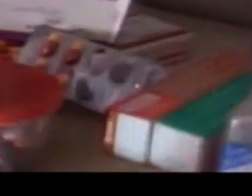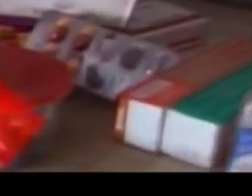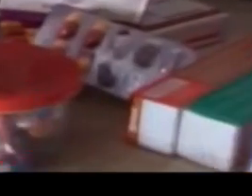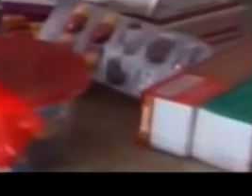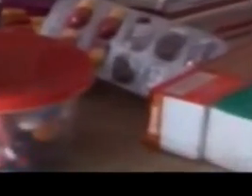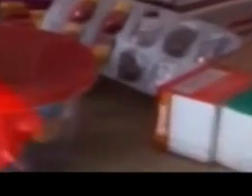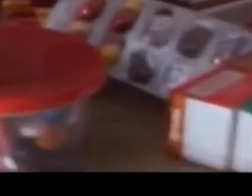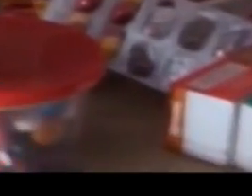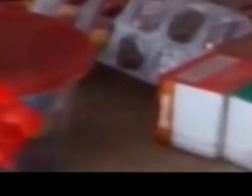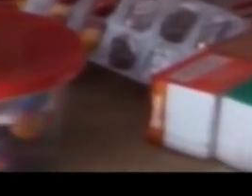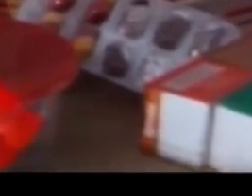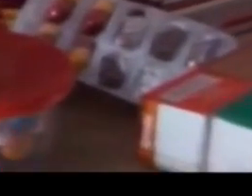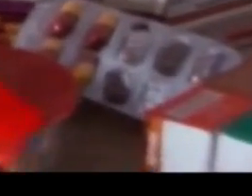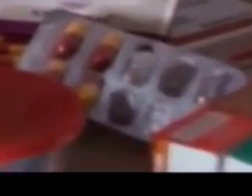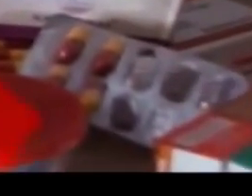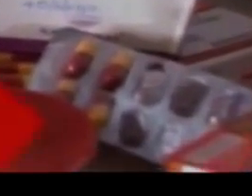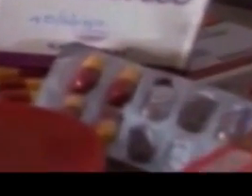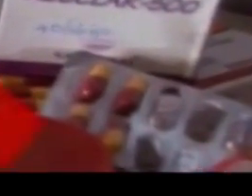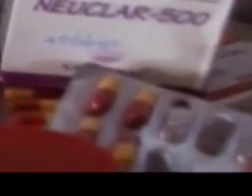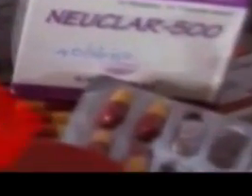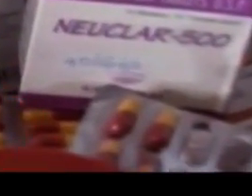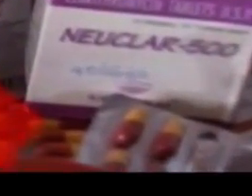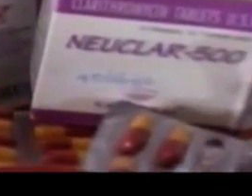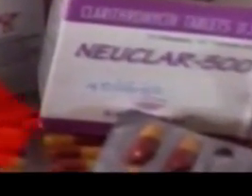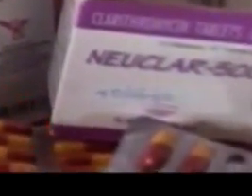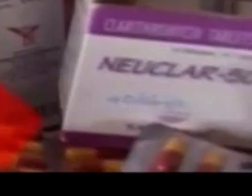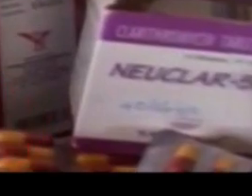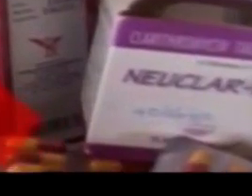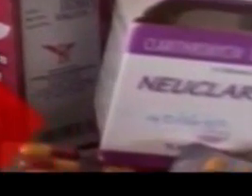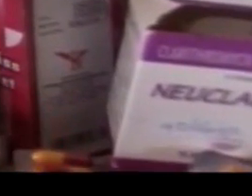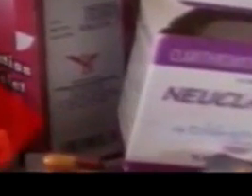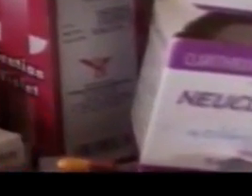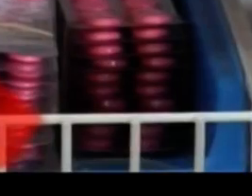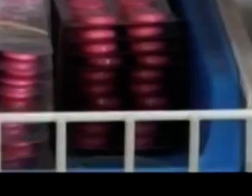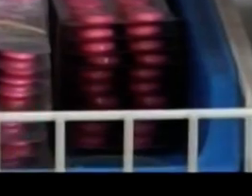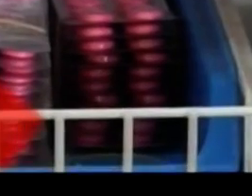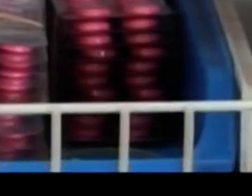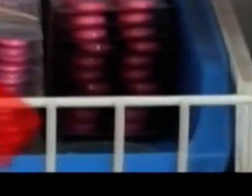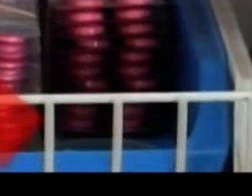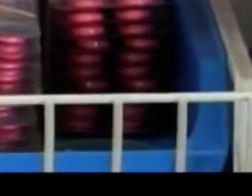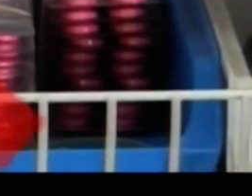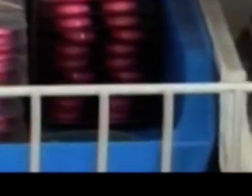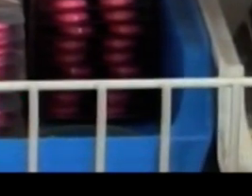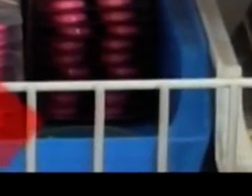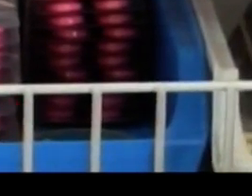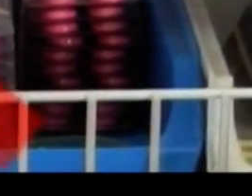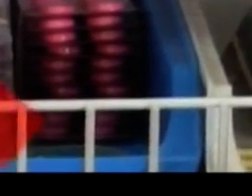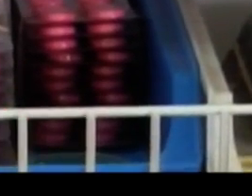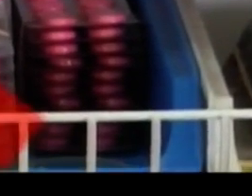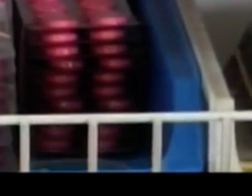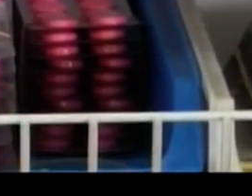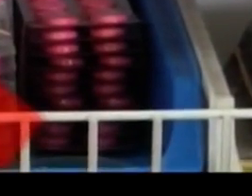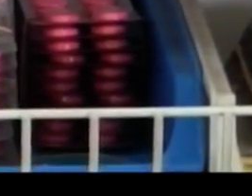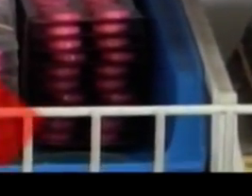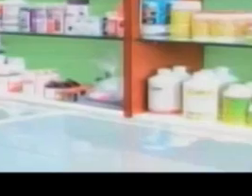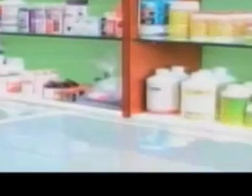incorrect medicine or in some cases expired medication may be prescribed for the patient's condition, where storage of medication may not comply with prescribed